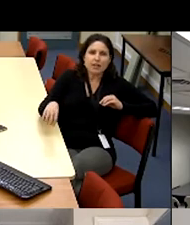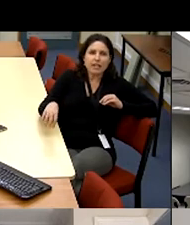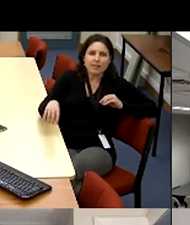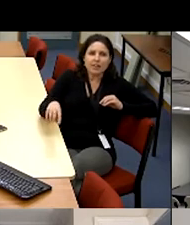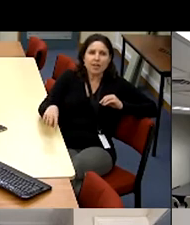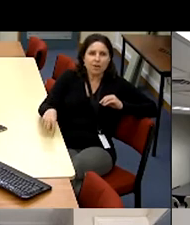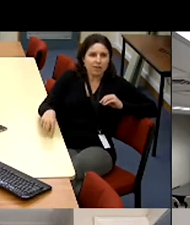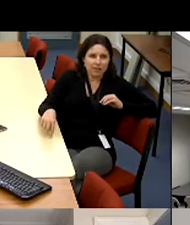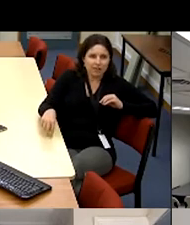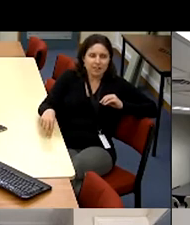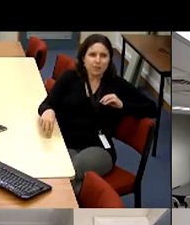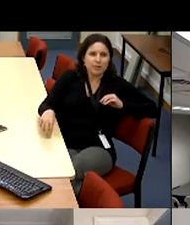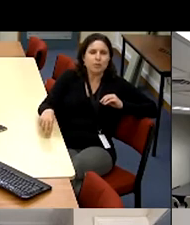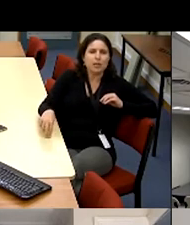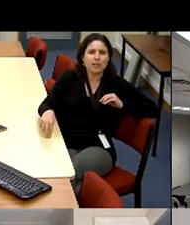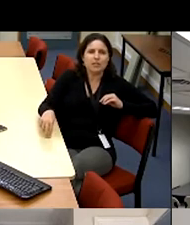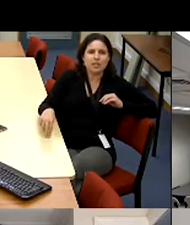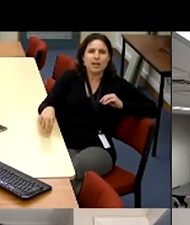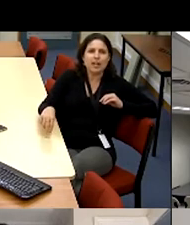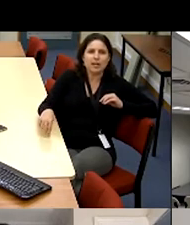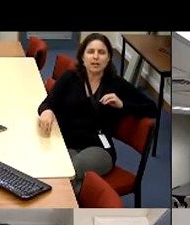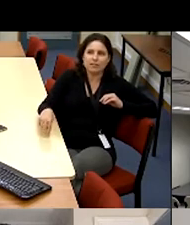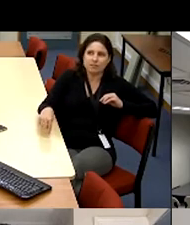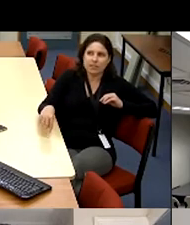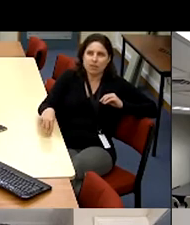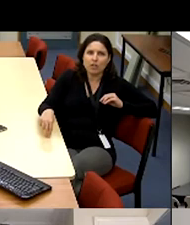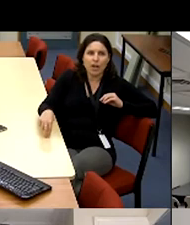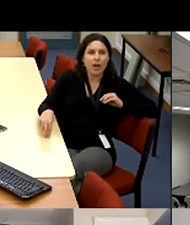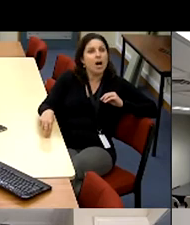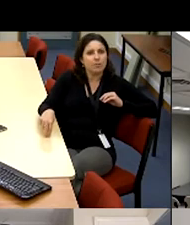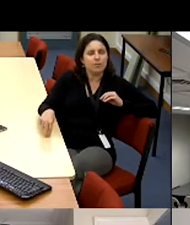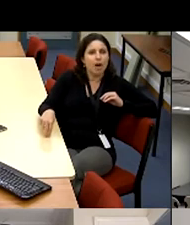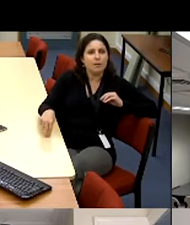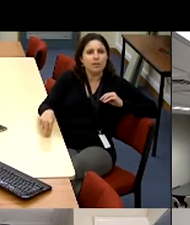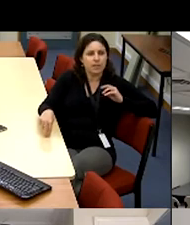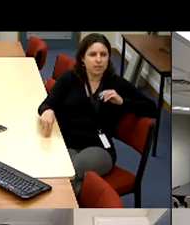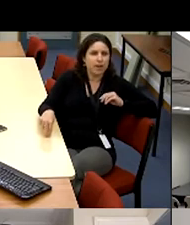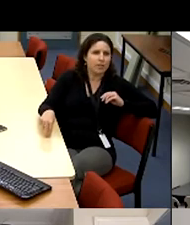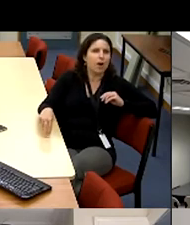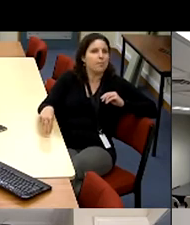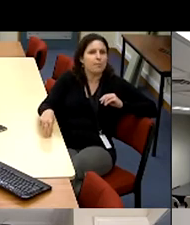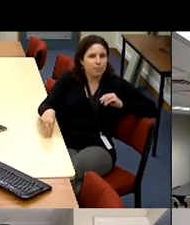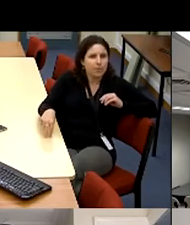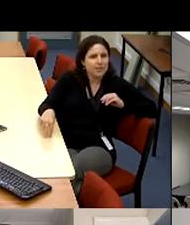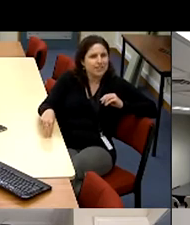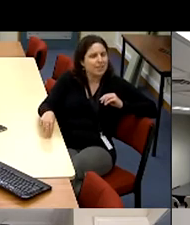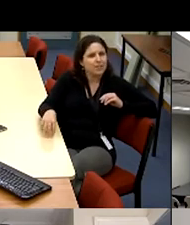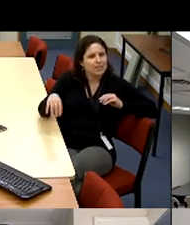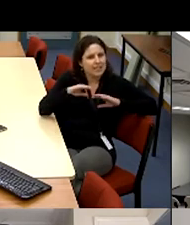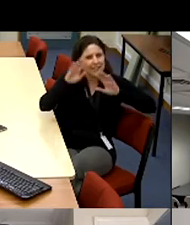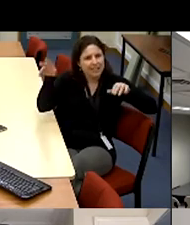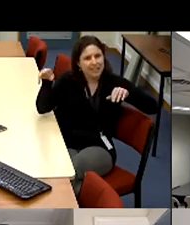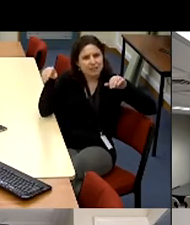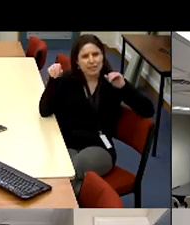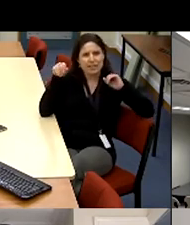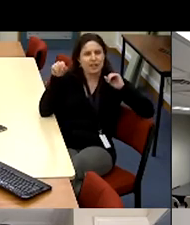in Australia, I know that the discourses you're talking about in Australia, and there's a lot of like, I am an Australian or I am a boat person. I don't know if you've